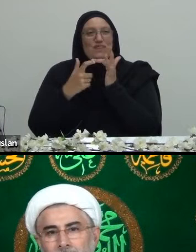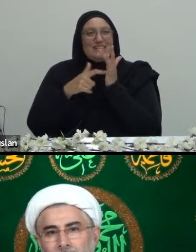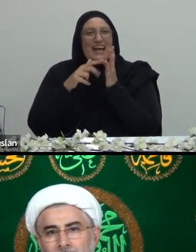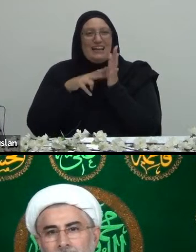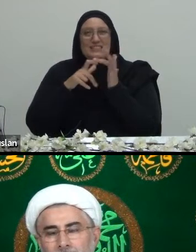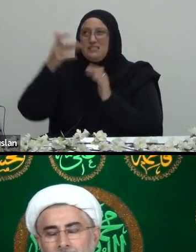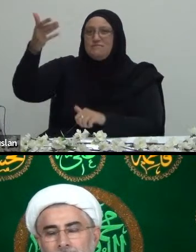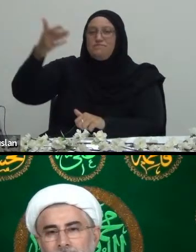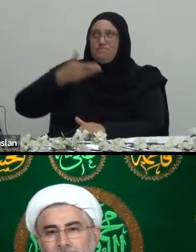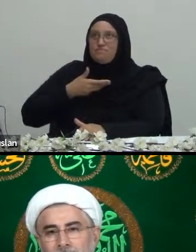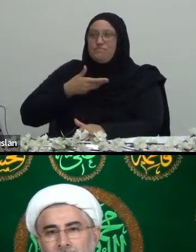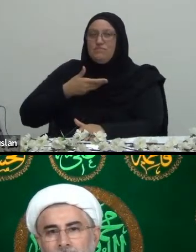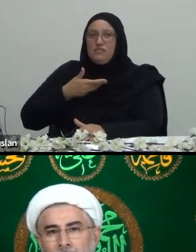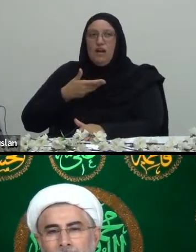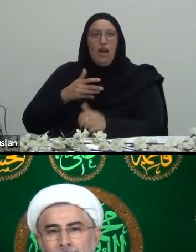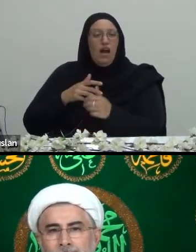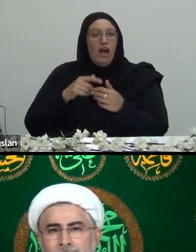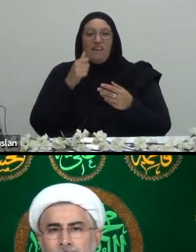clearer now.